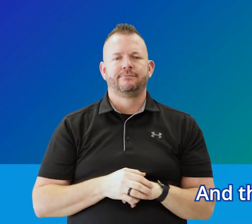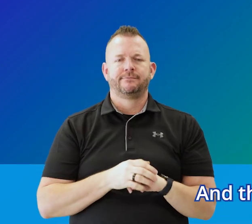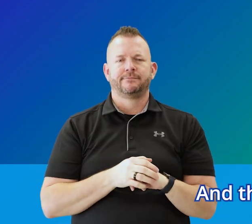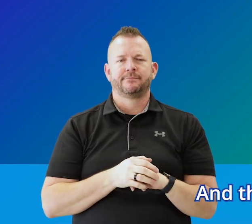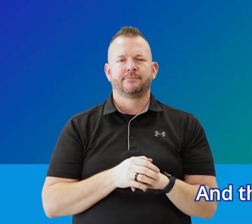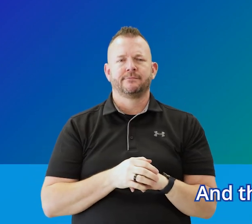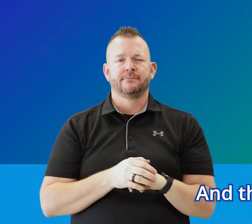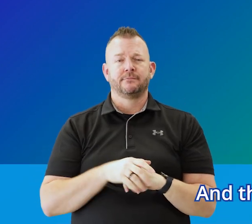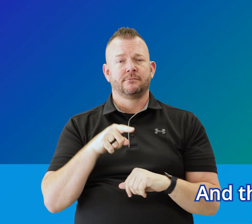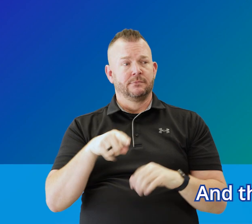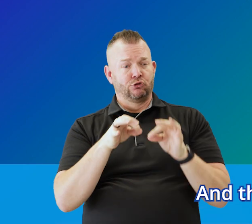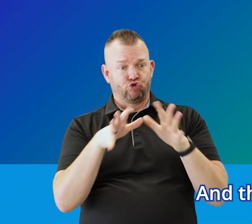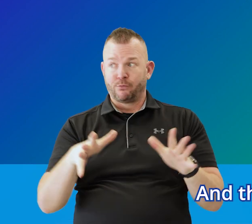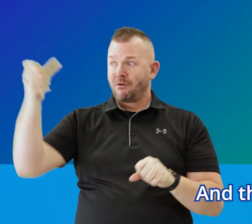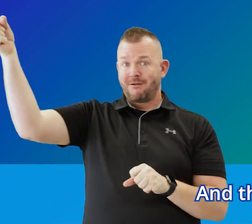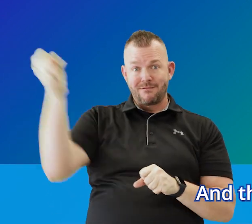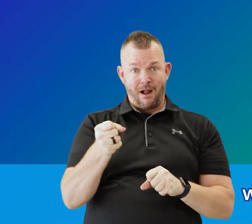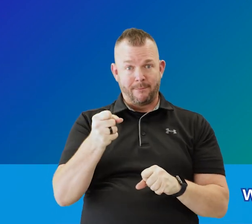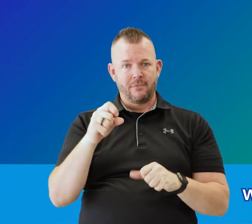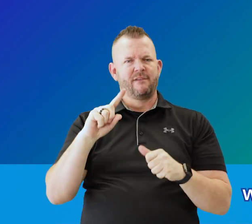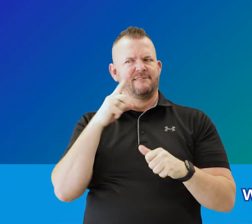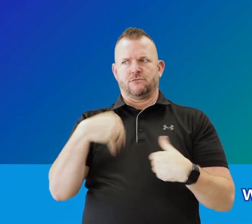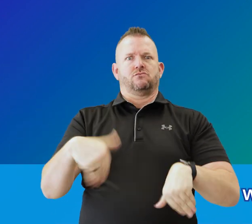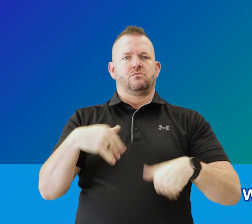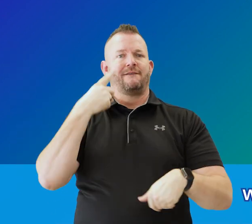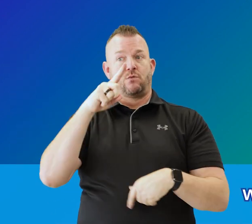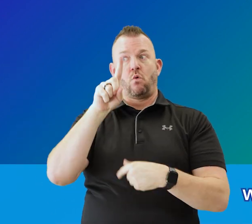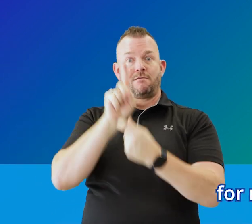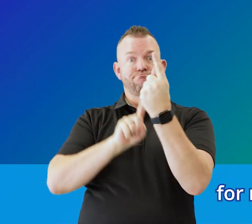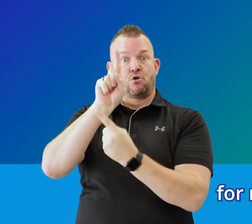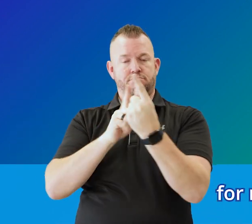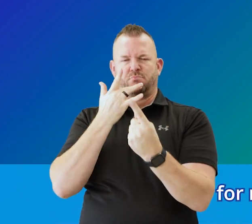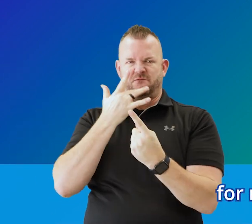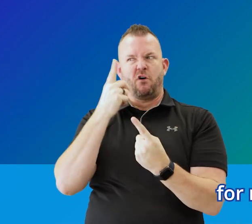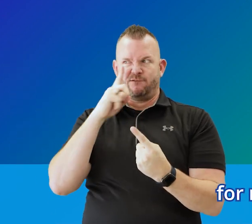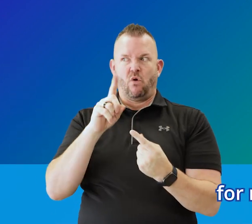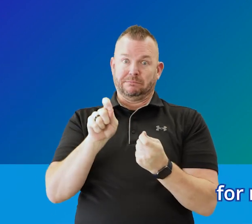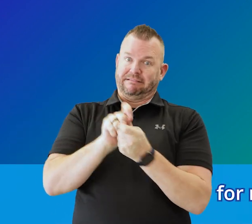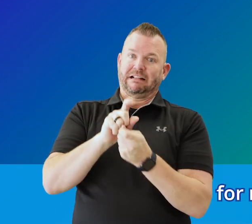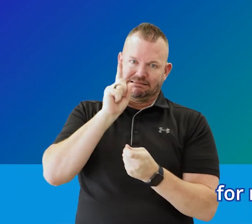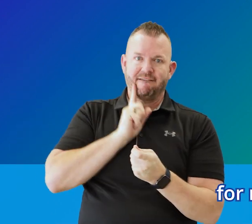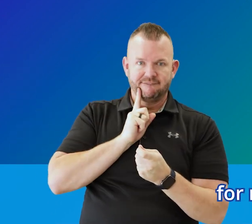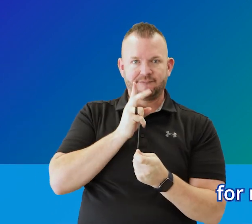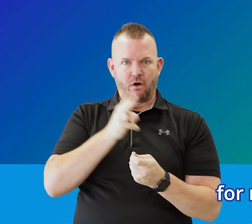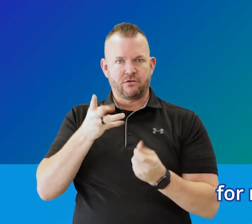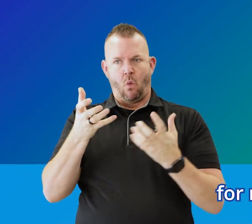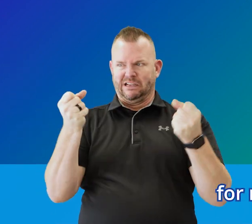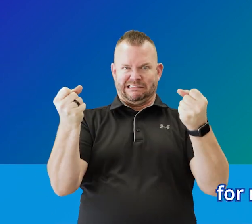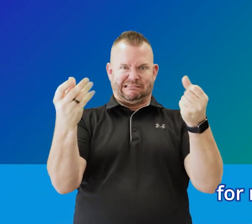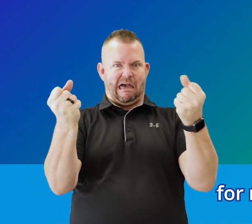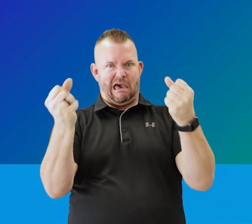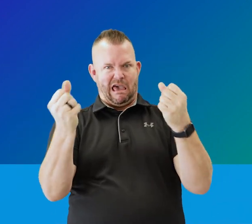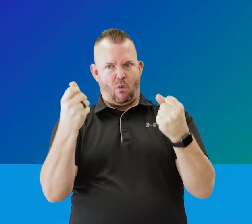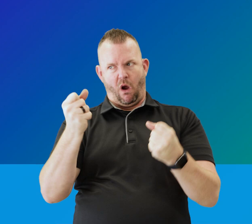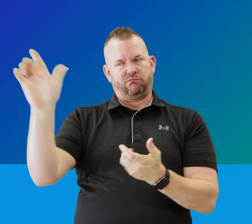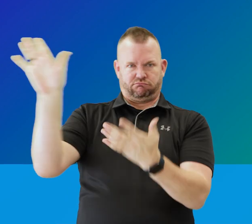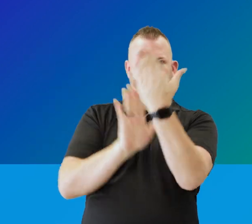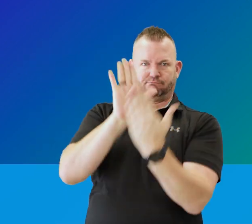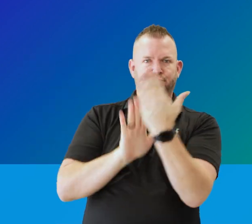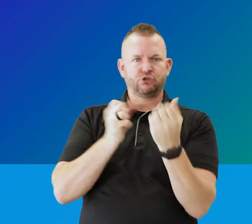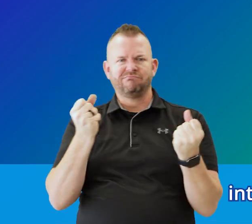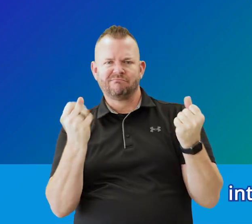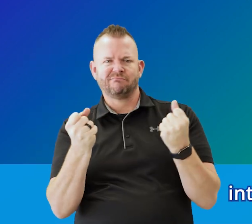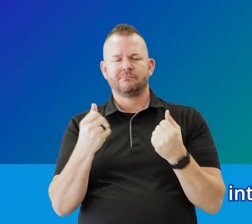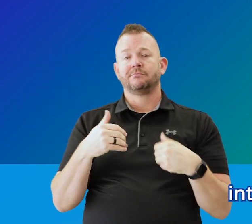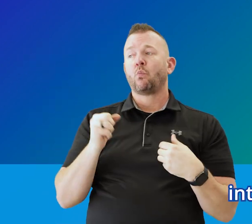And those interpreters can be in person, which is the preferred method for most sign language interpreters. There's over